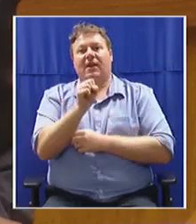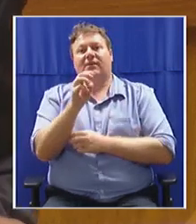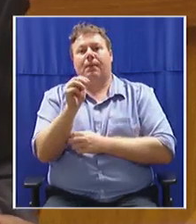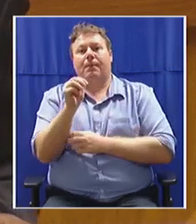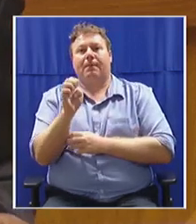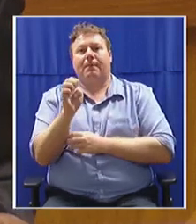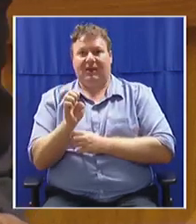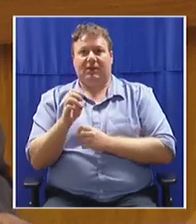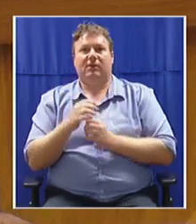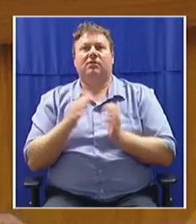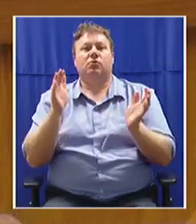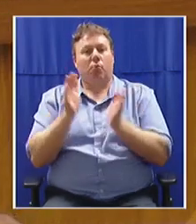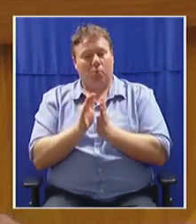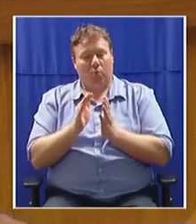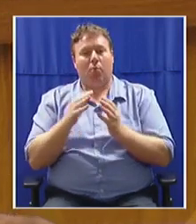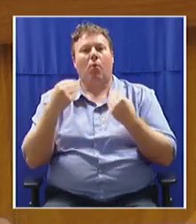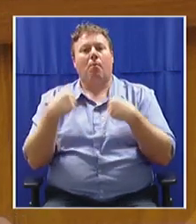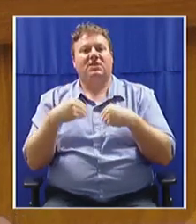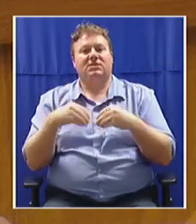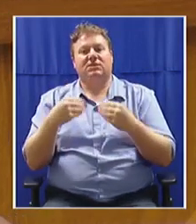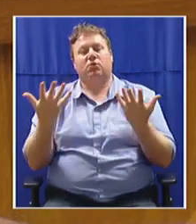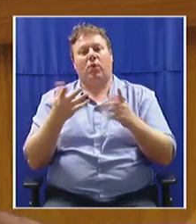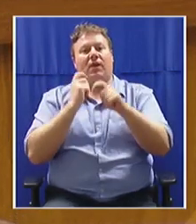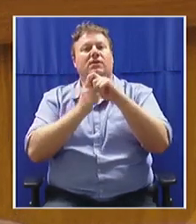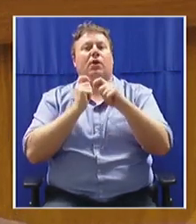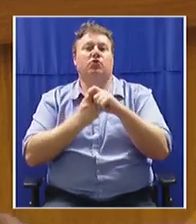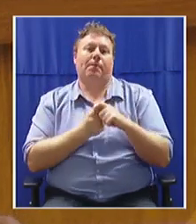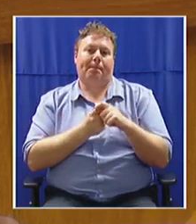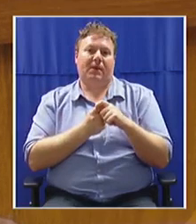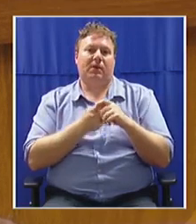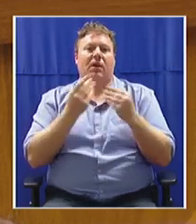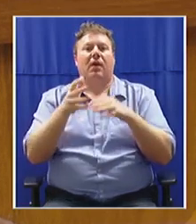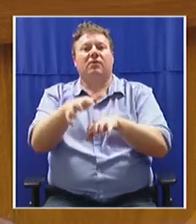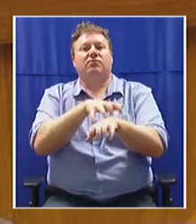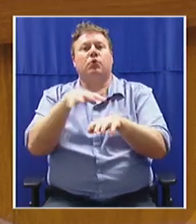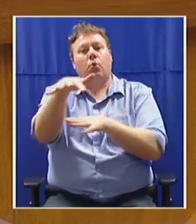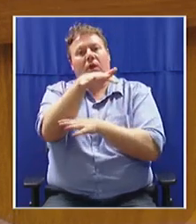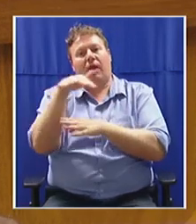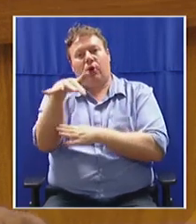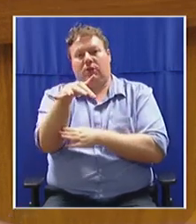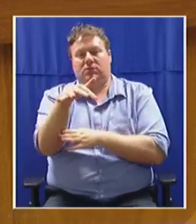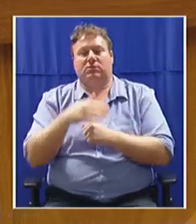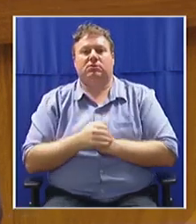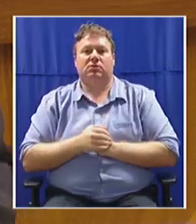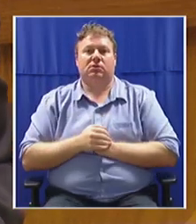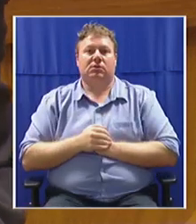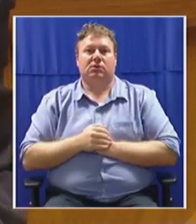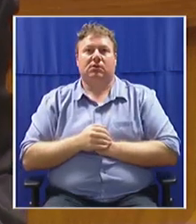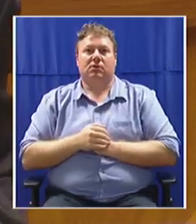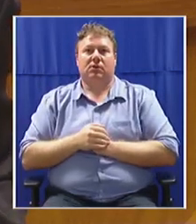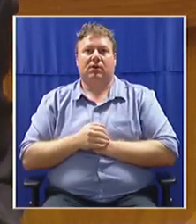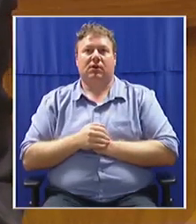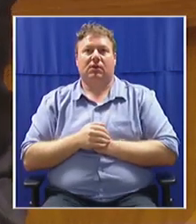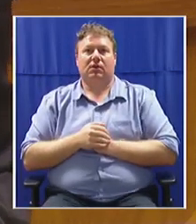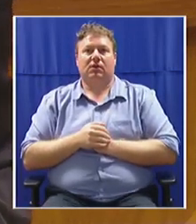SMMEs, small enterprises in our township and rural areas that foreign